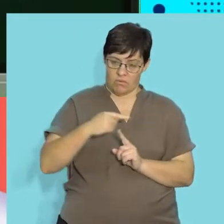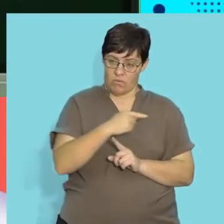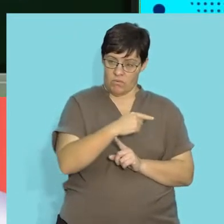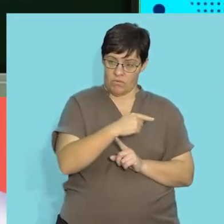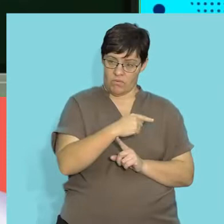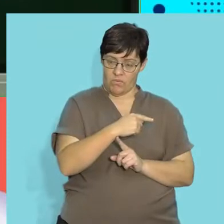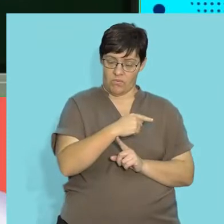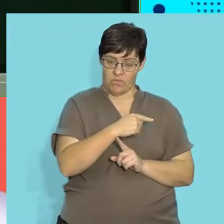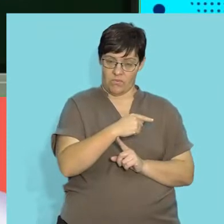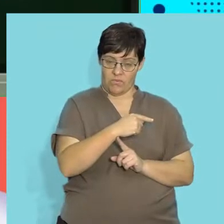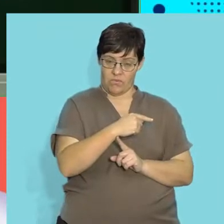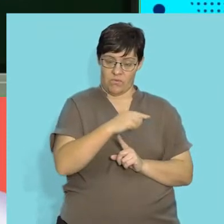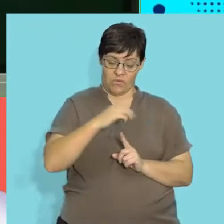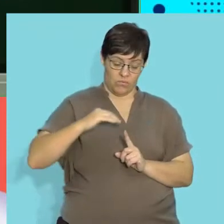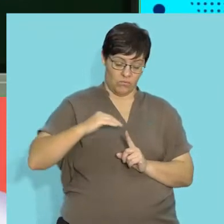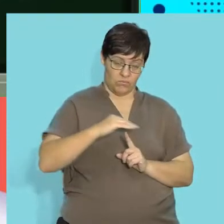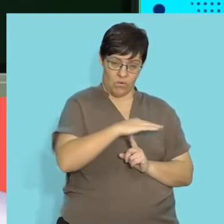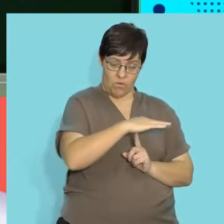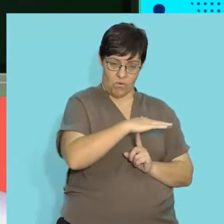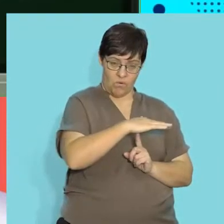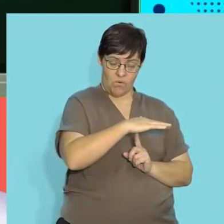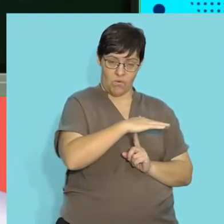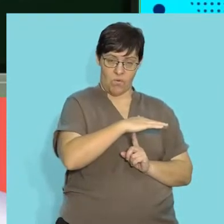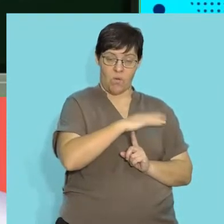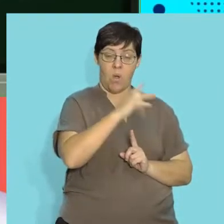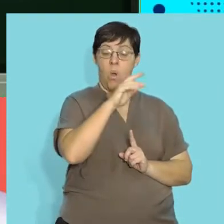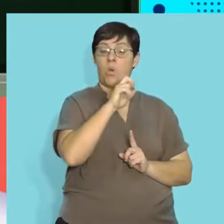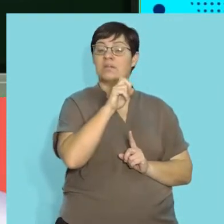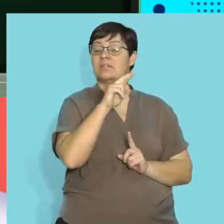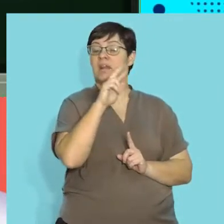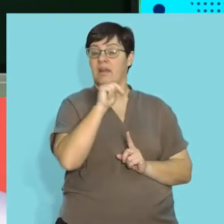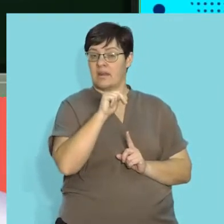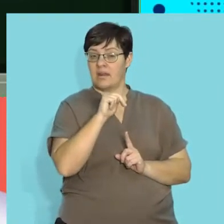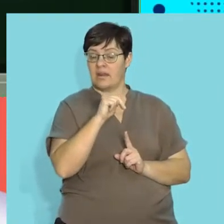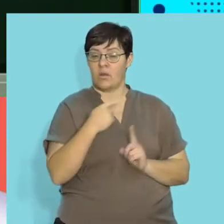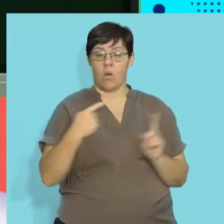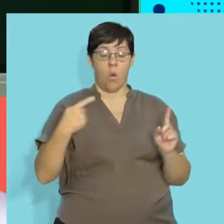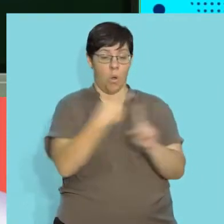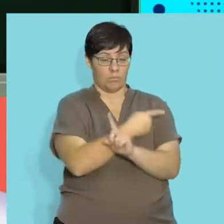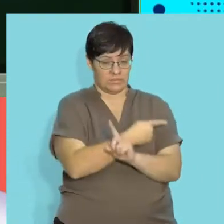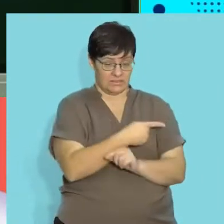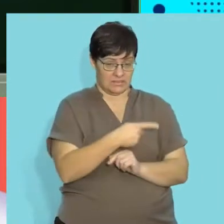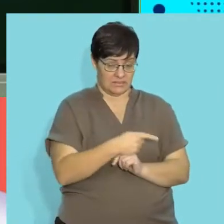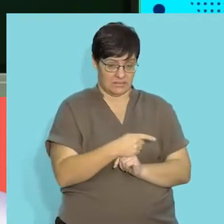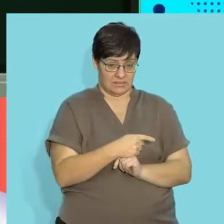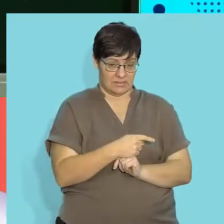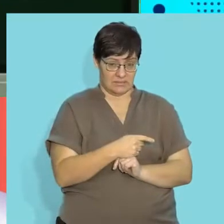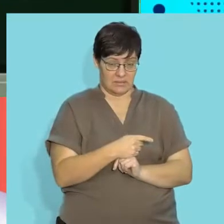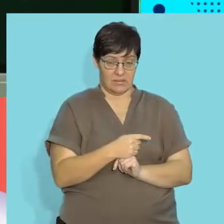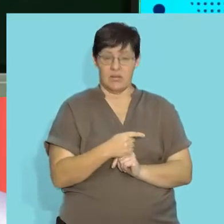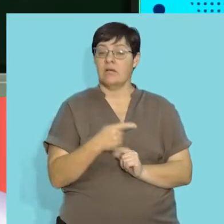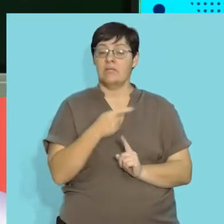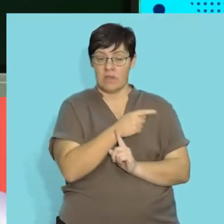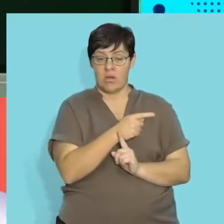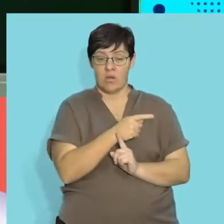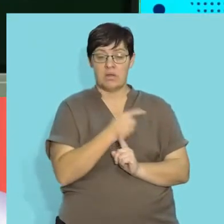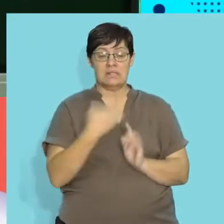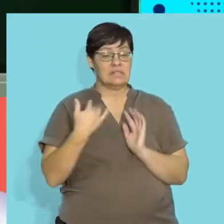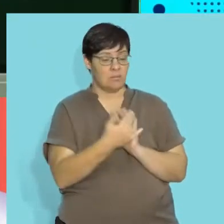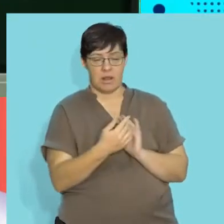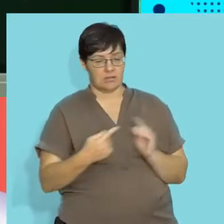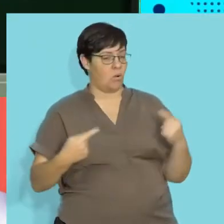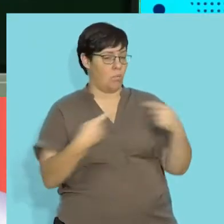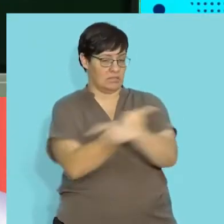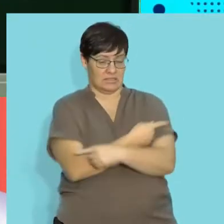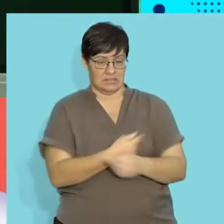this horizontal axis, that the auxins were produced in the opposite direction against the direction of the stimulus,